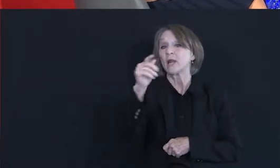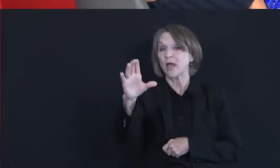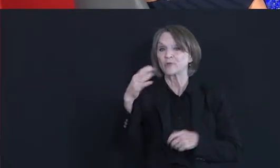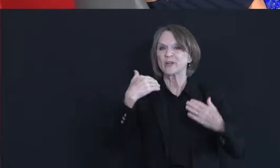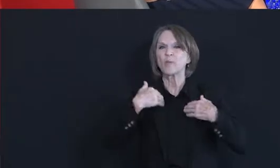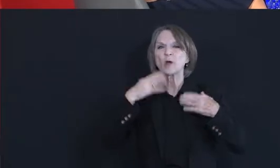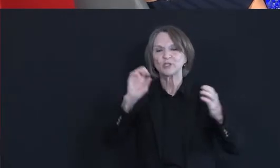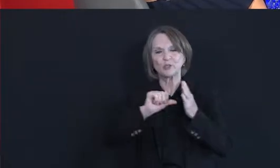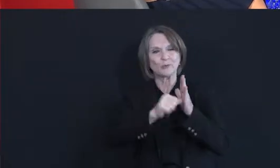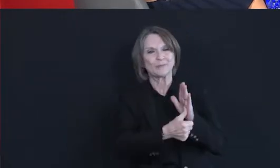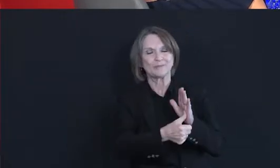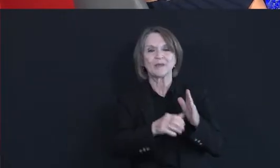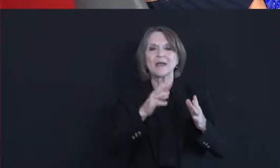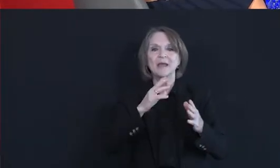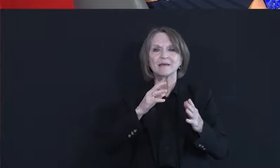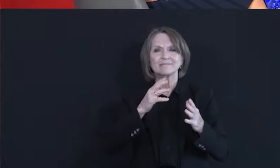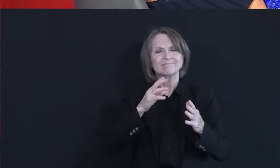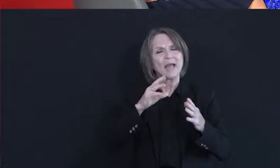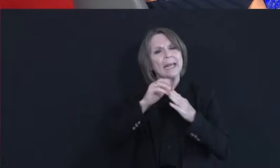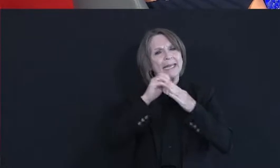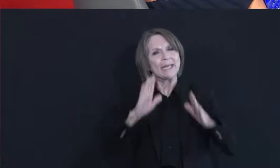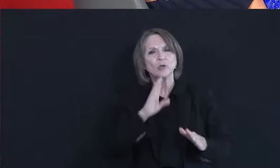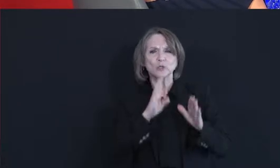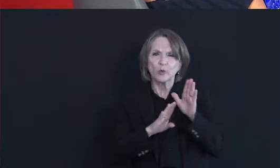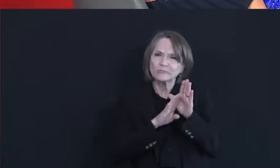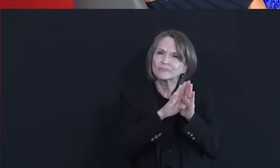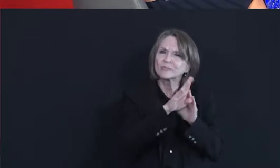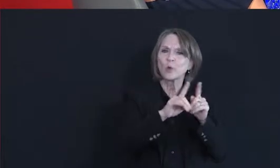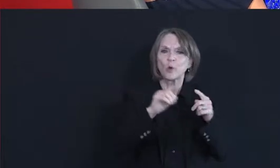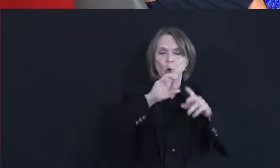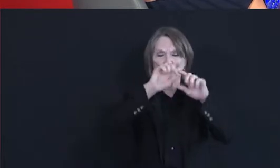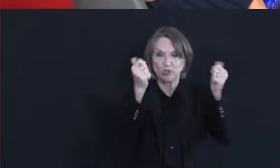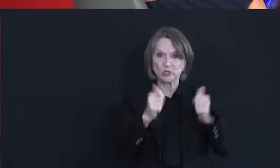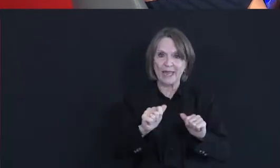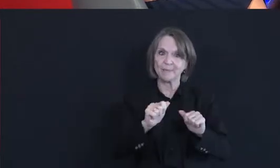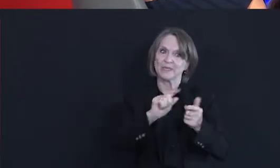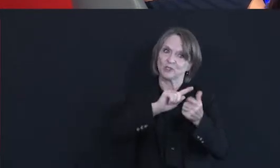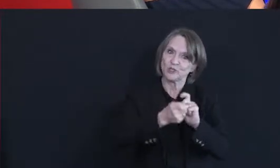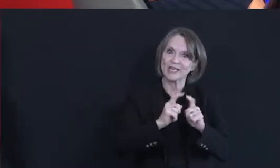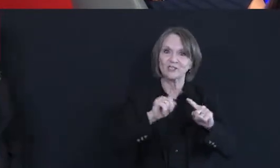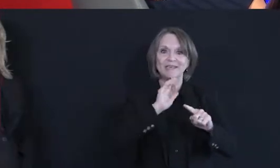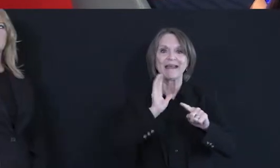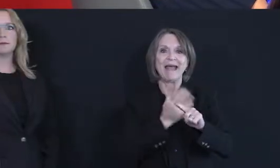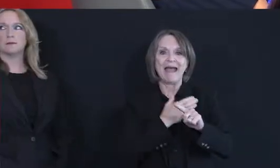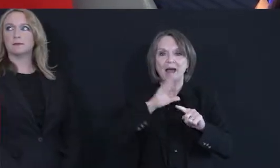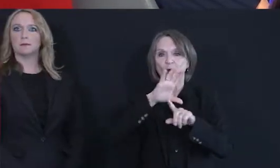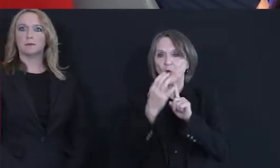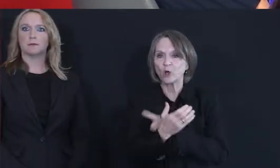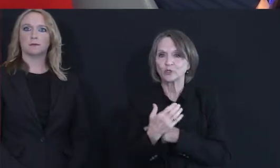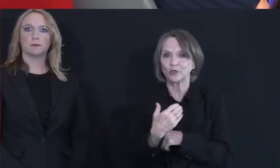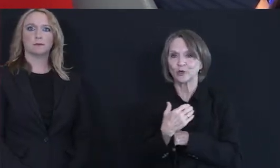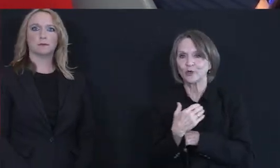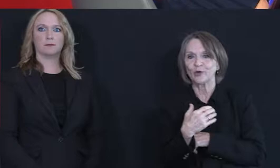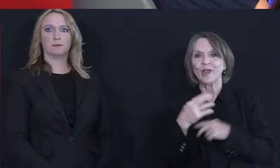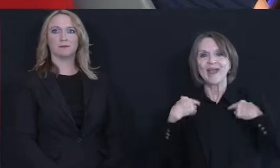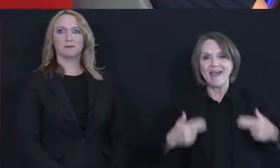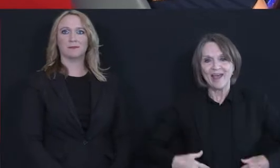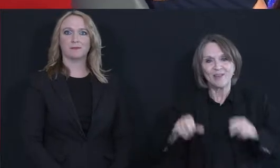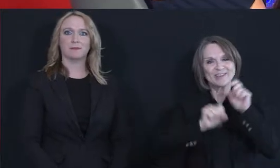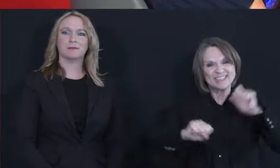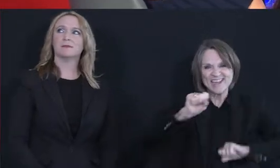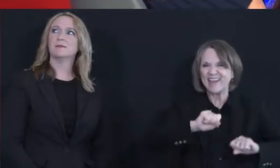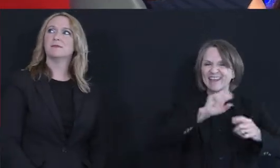emerging leaders shaping the future of business Entertainment Sports politics Health Science and more